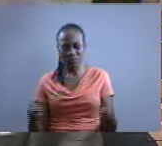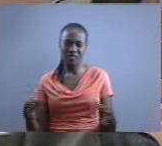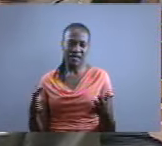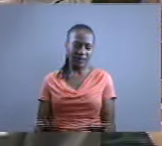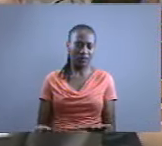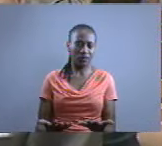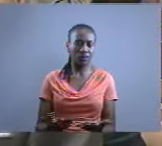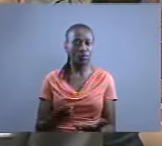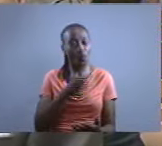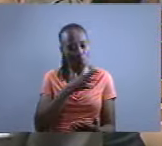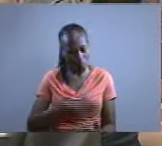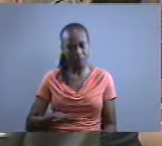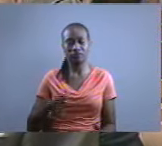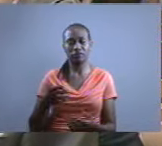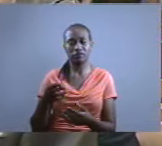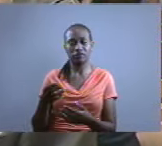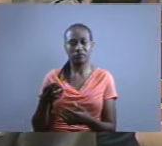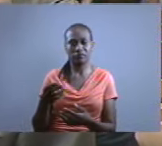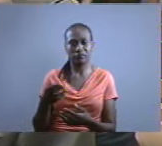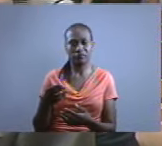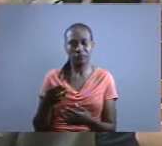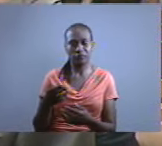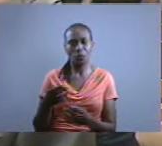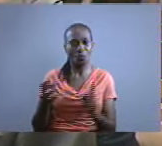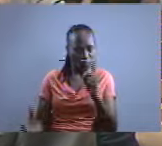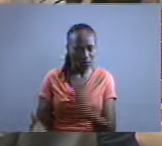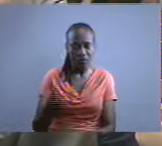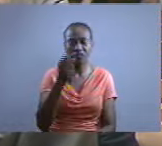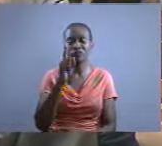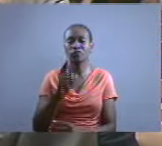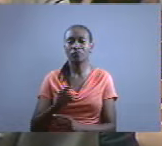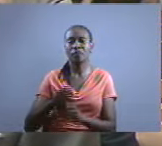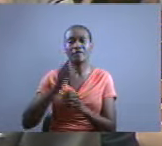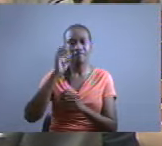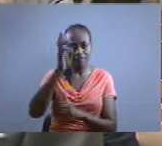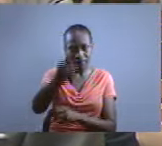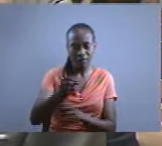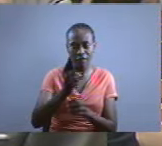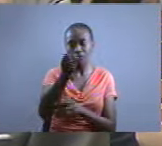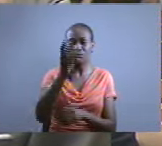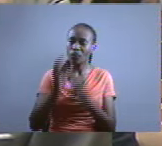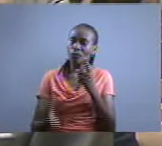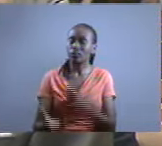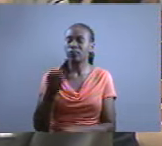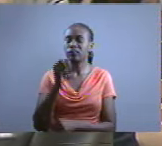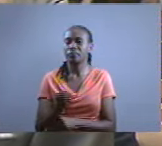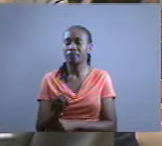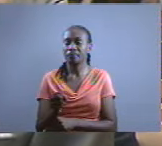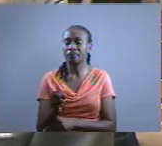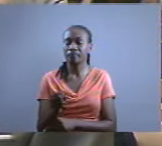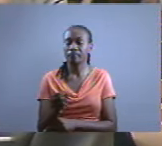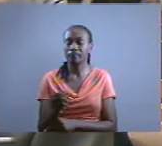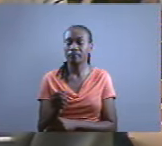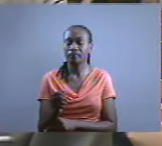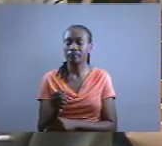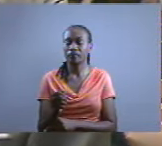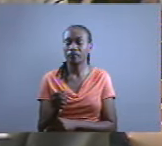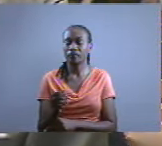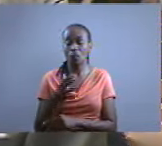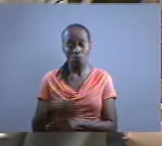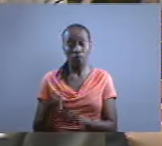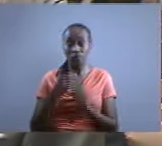to gain advantage over their political competitors. Something must be urgently be done. In fact, we call on